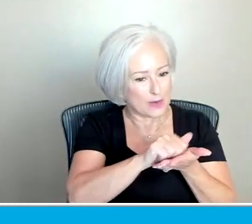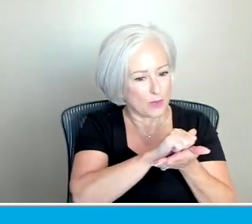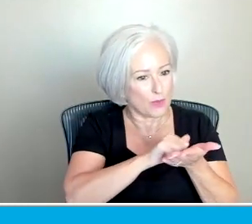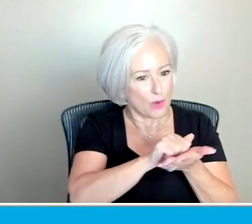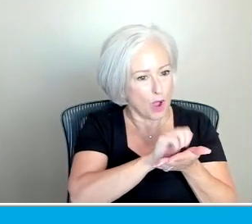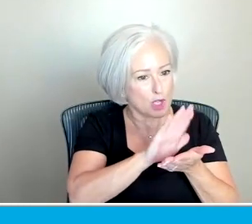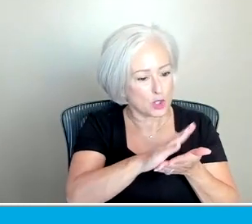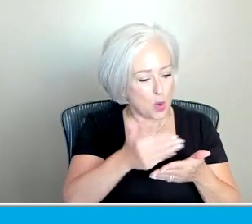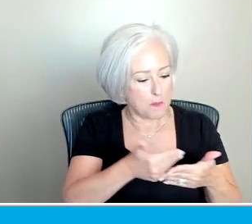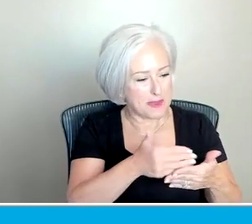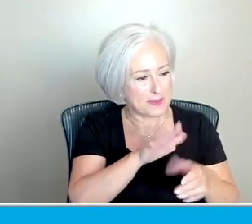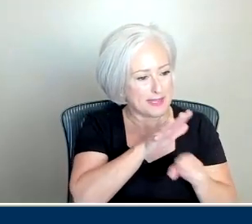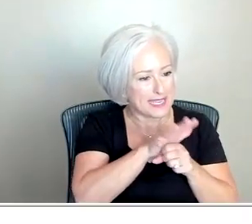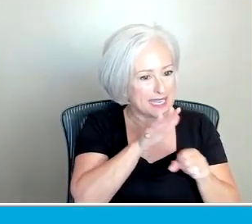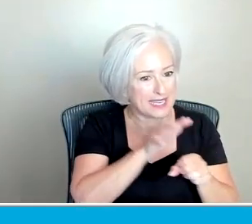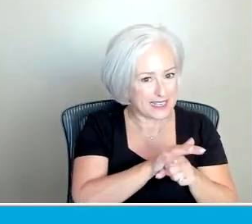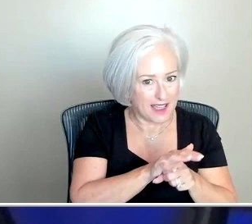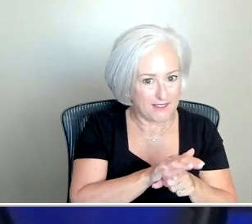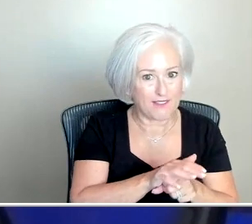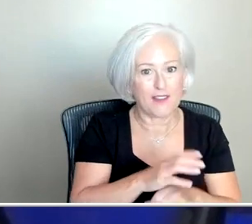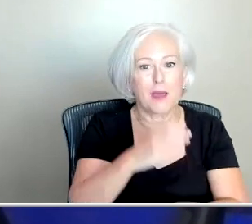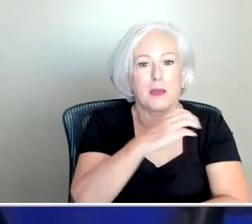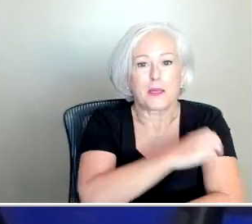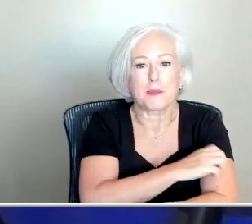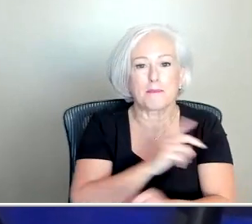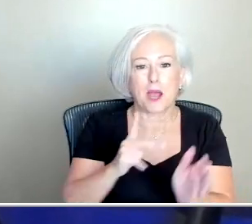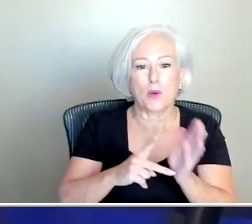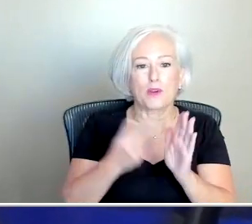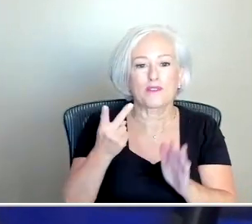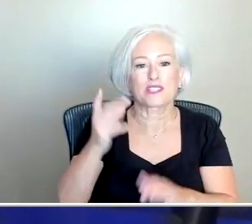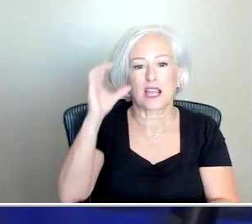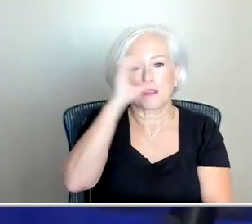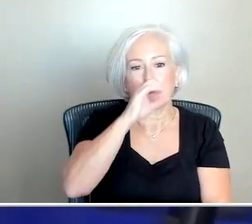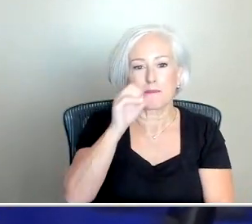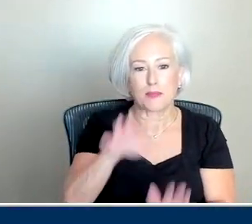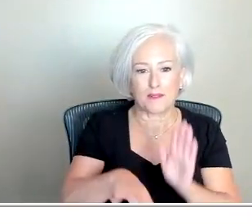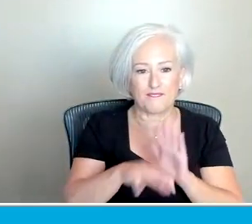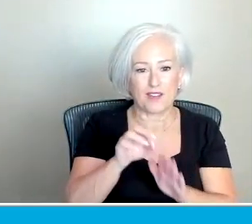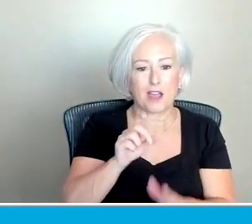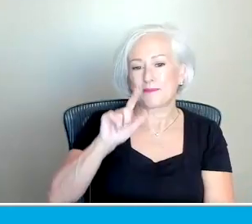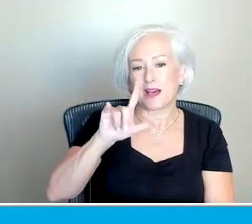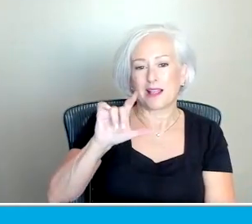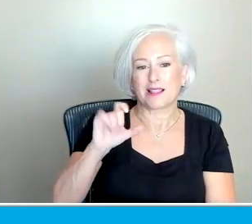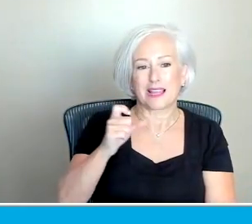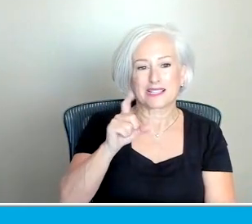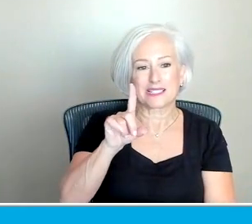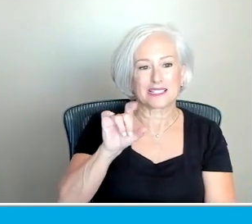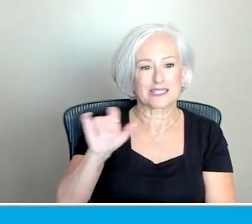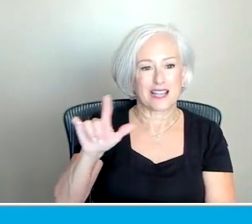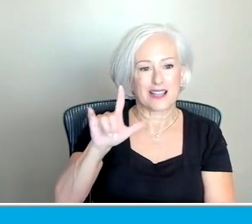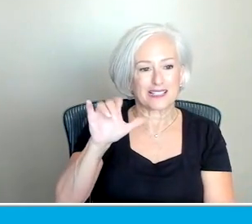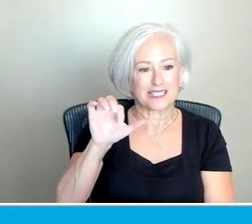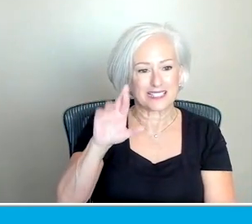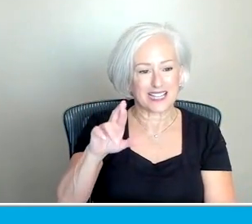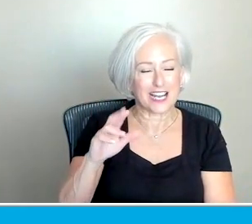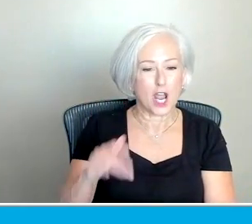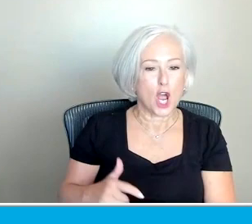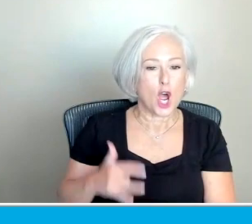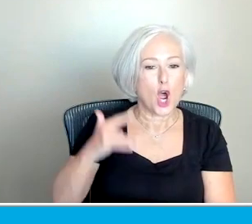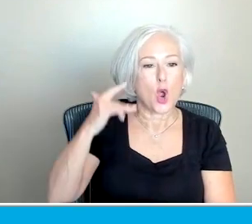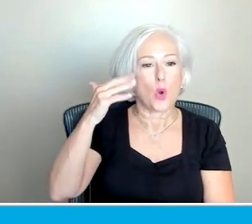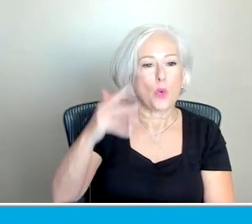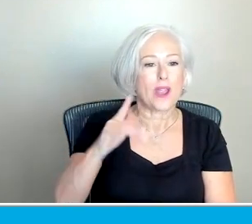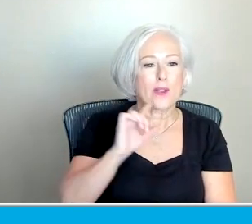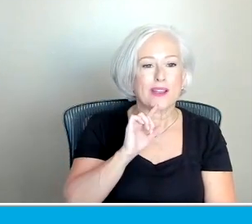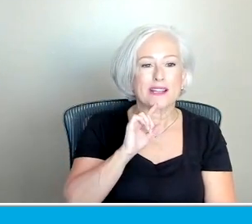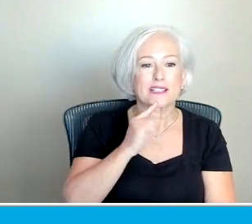second opinion found the real cause. I'm Alexis Del Cid. On the next Morning Medical Update, the rare and severe genetic problem